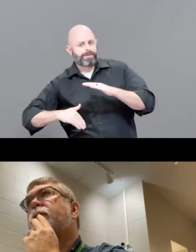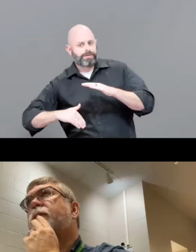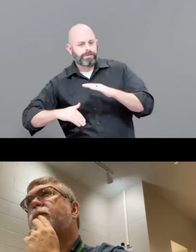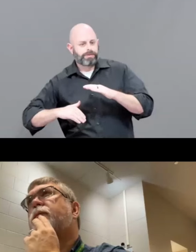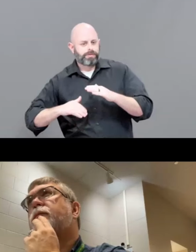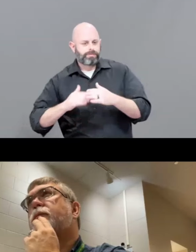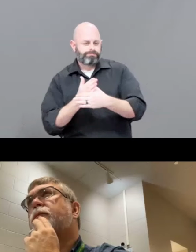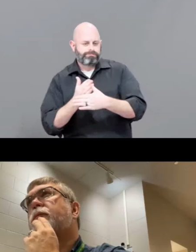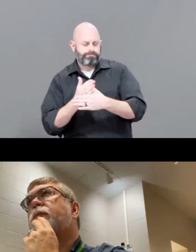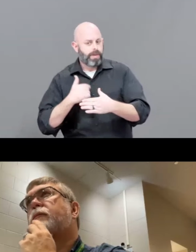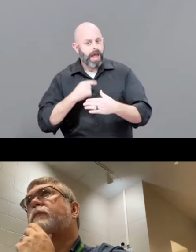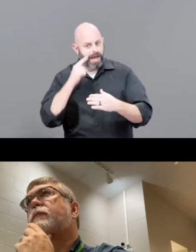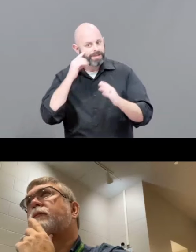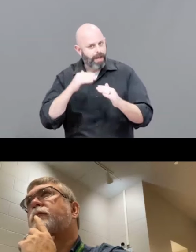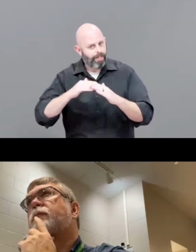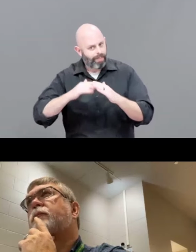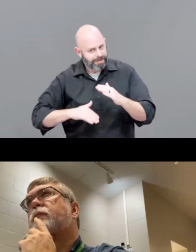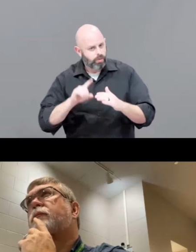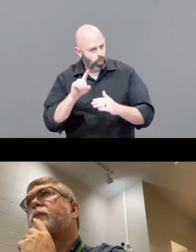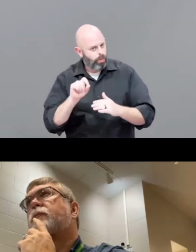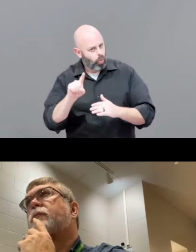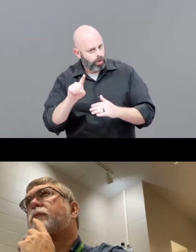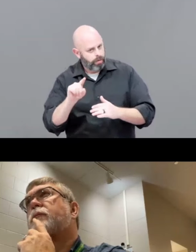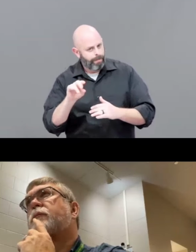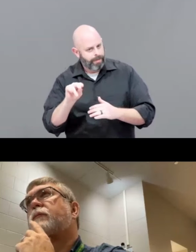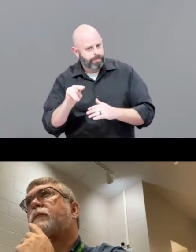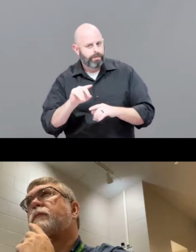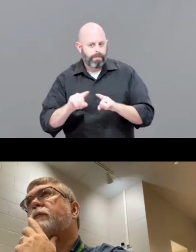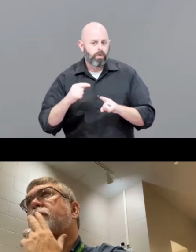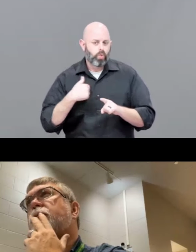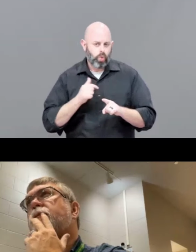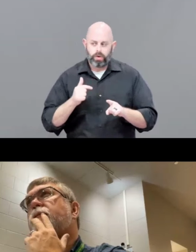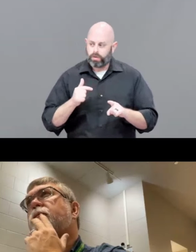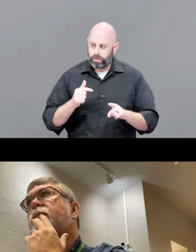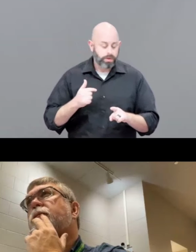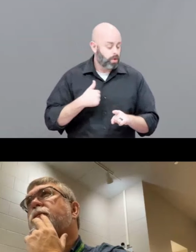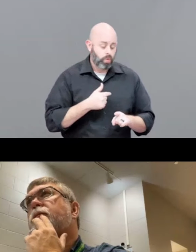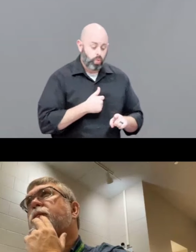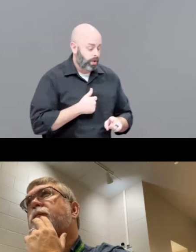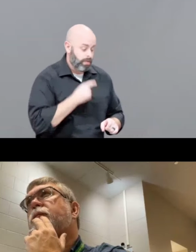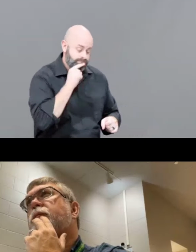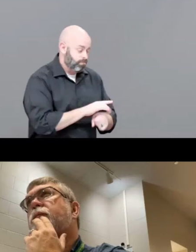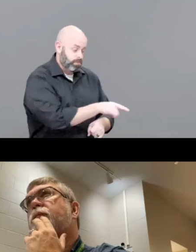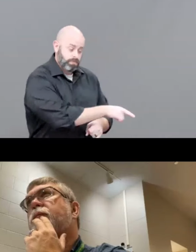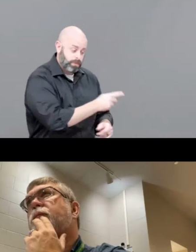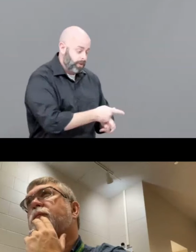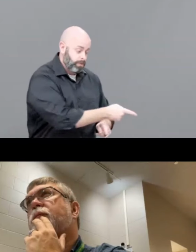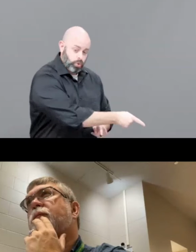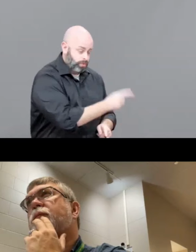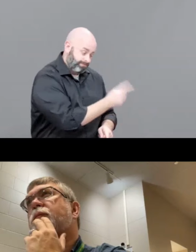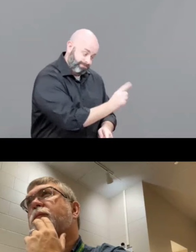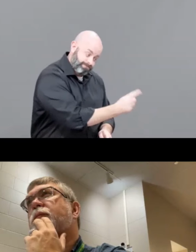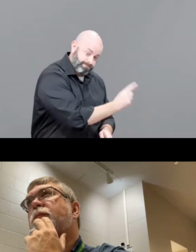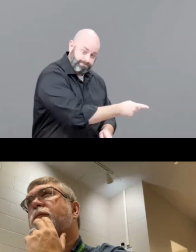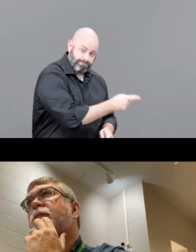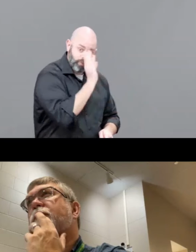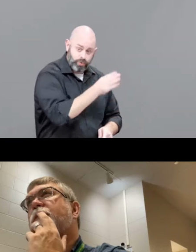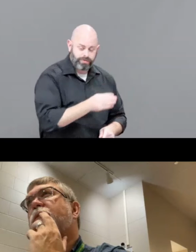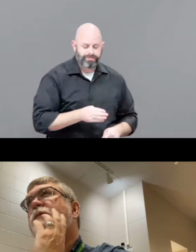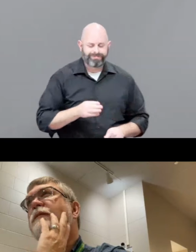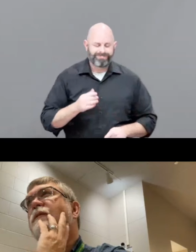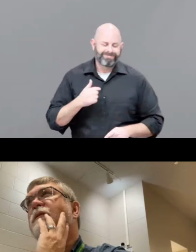do expect it to be much less than that. So we're gonna go back to the same. We're gonna hold you to that. Yeah. It's always, but I